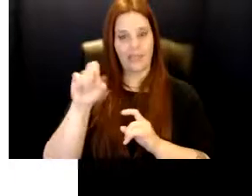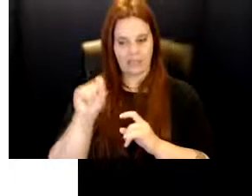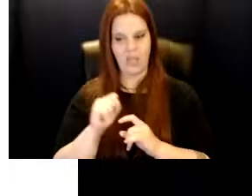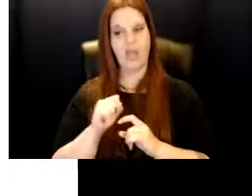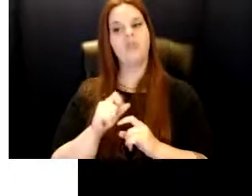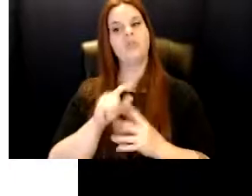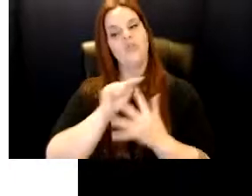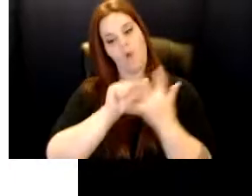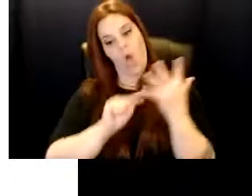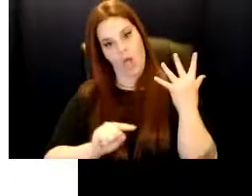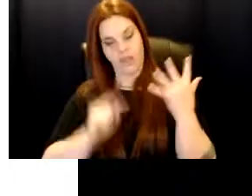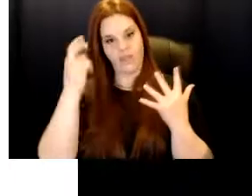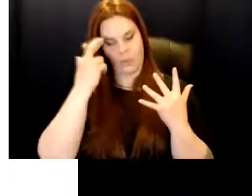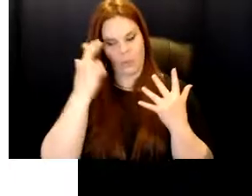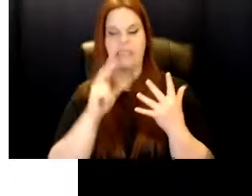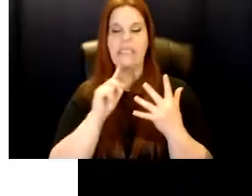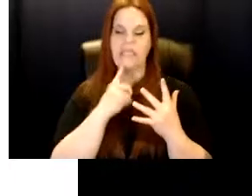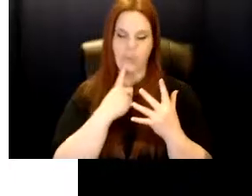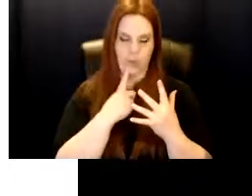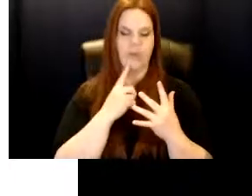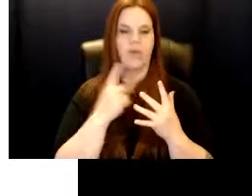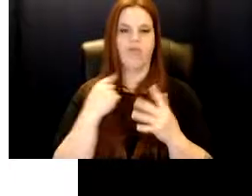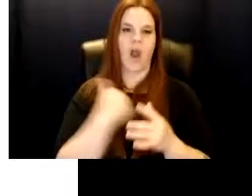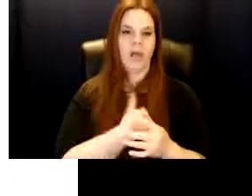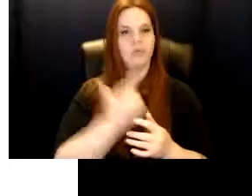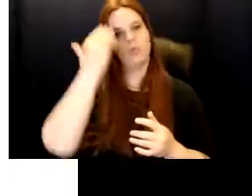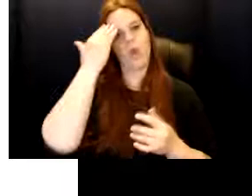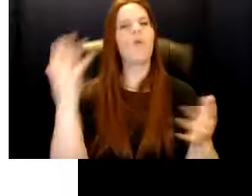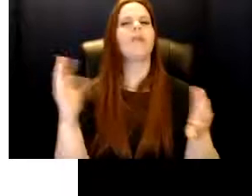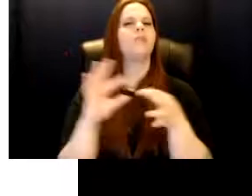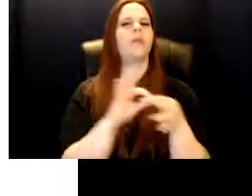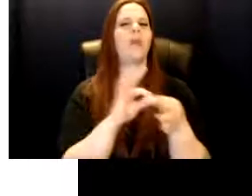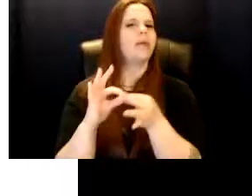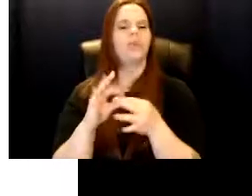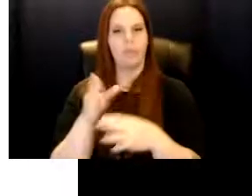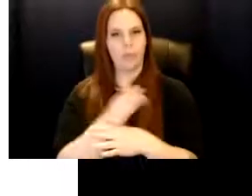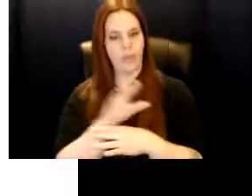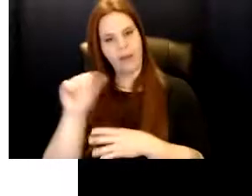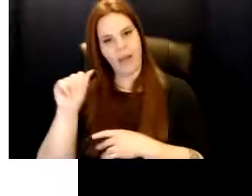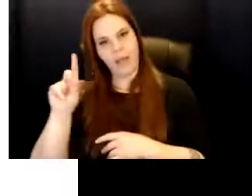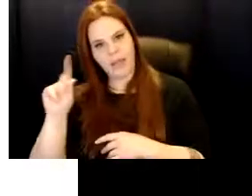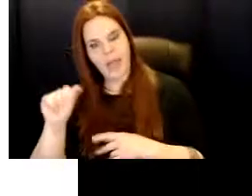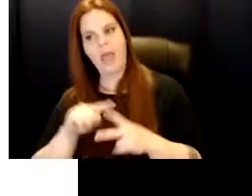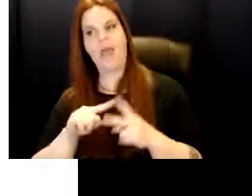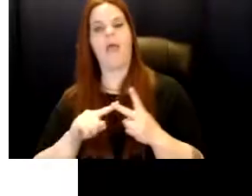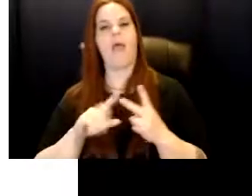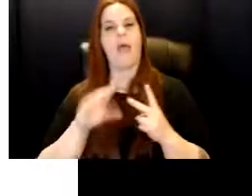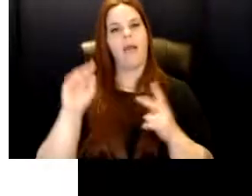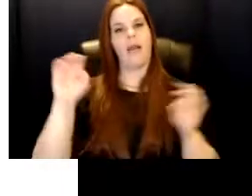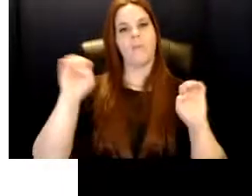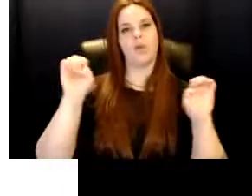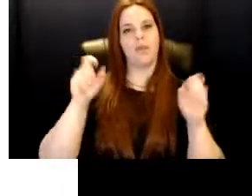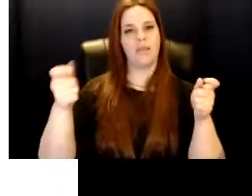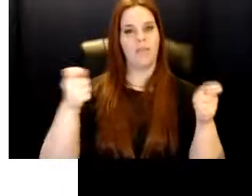it's absolutely critical for us to know what is the relationship between ADA and the emergency